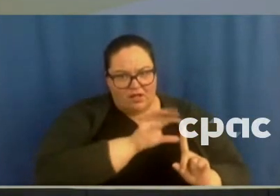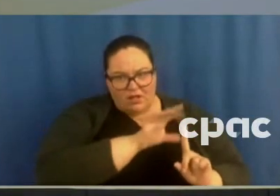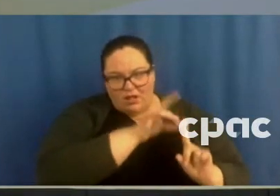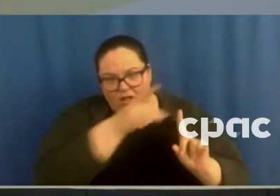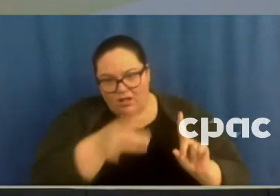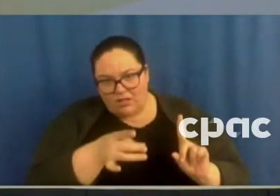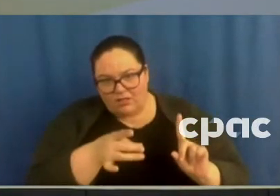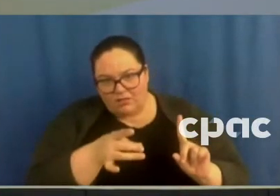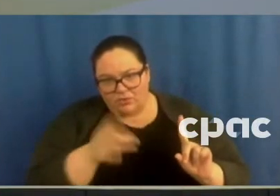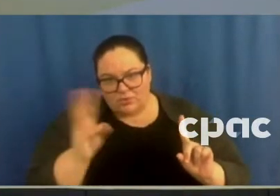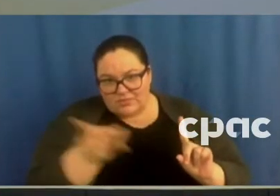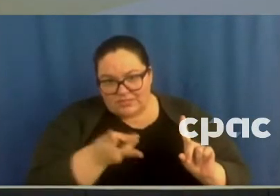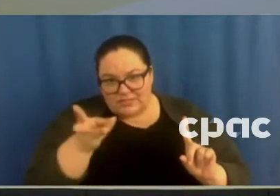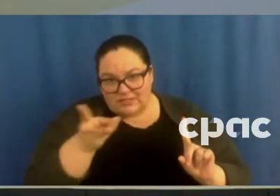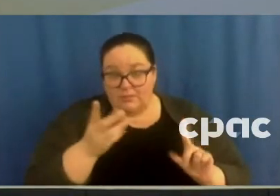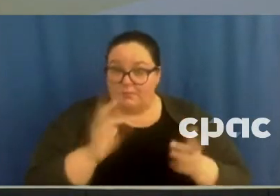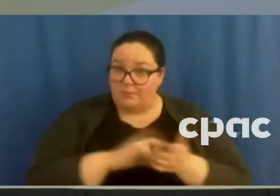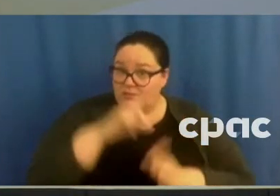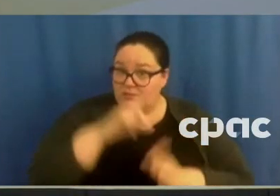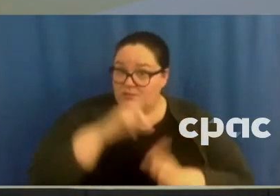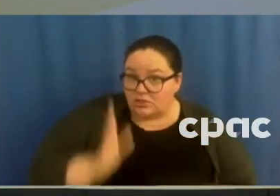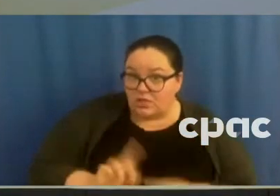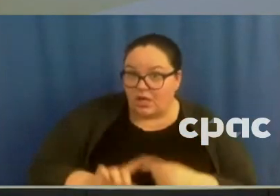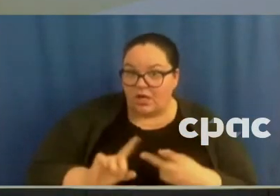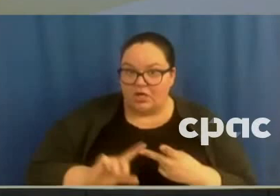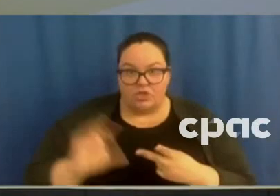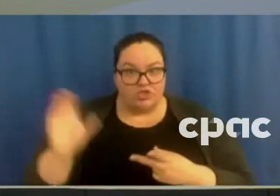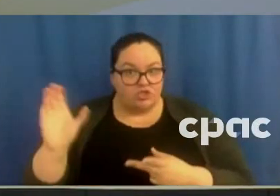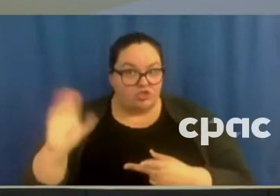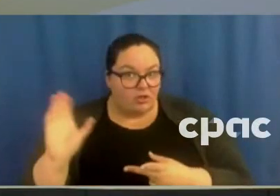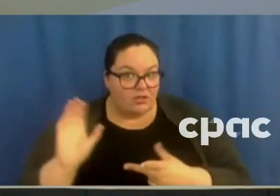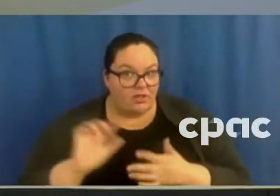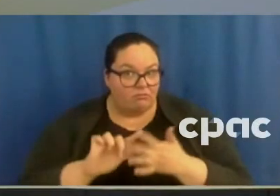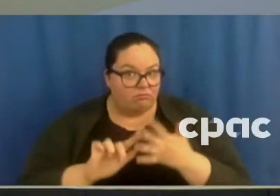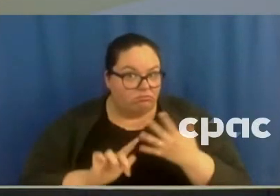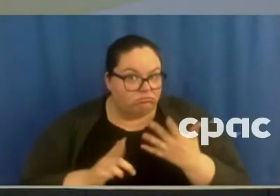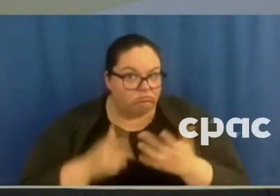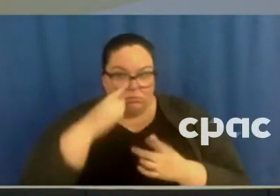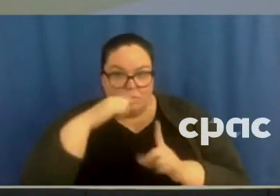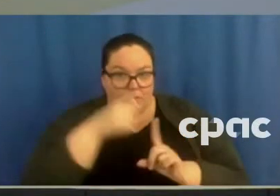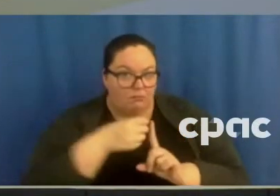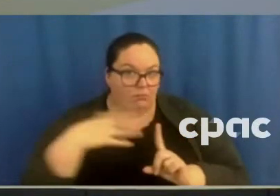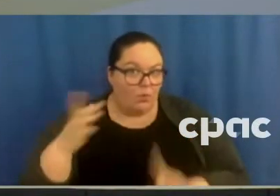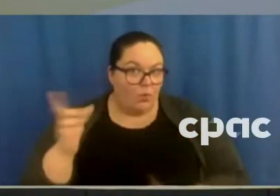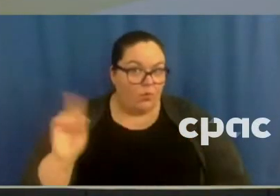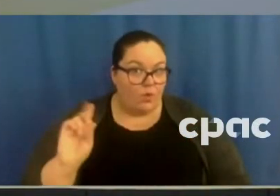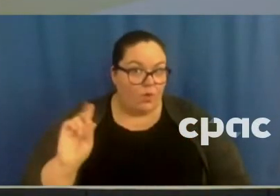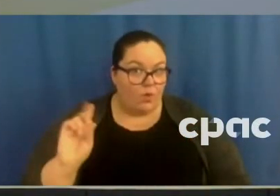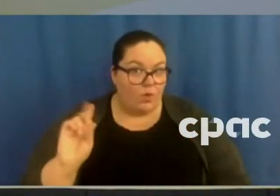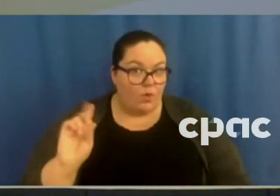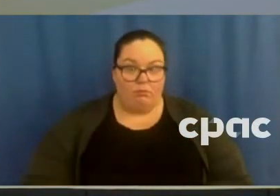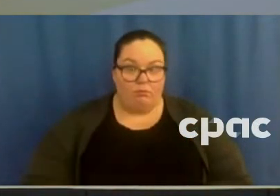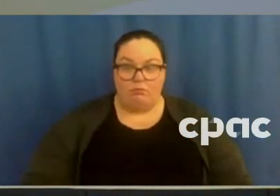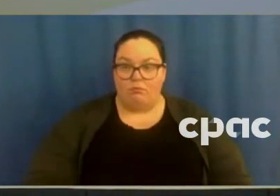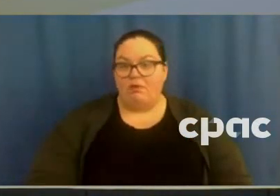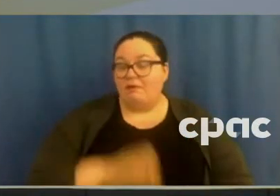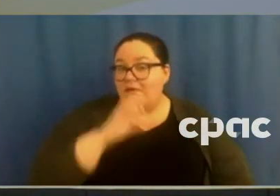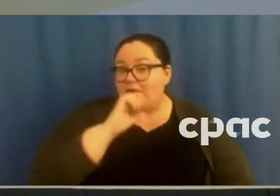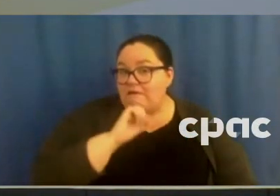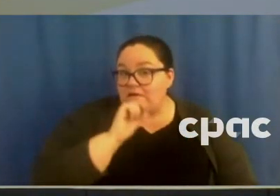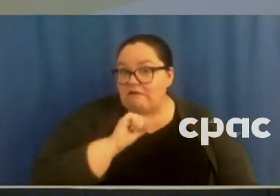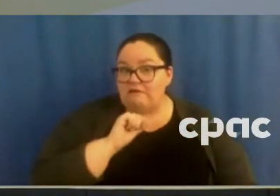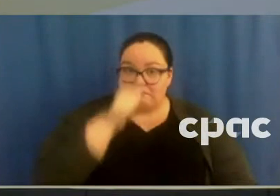of the cases in Summerside, one of the cases in Charlottetown. If you could explain a little bit about that, their age,